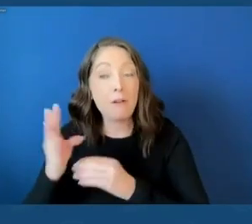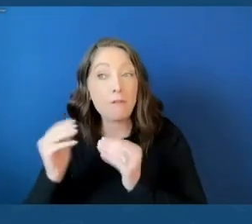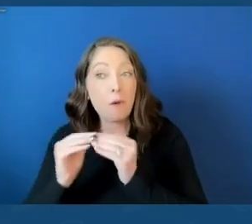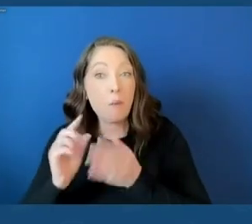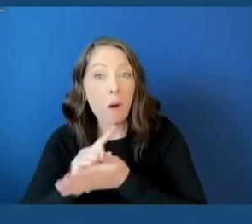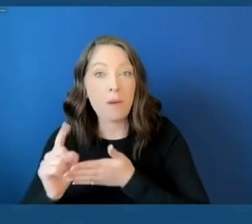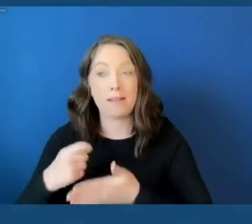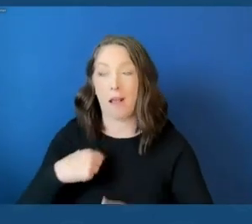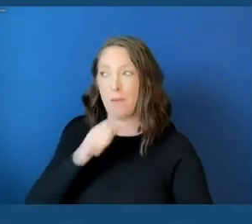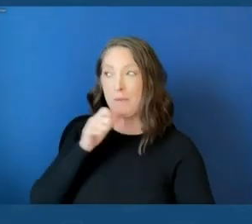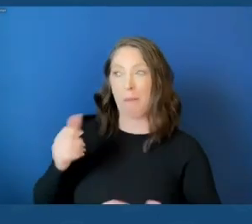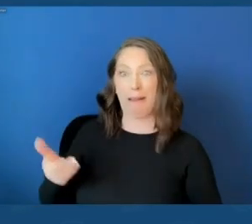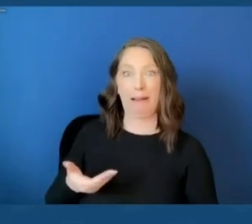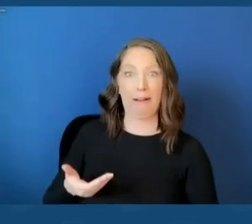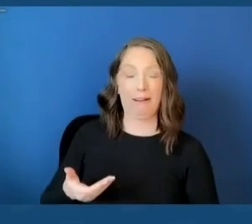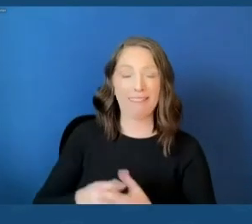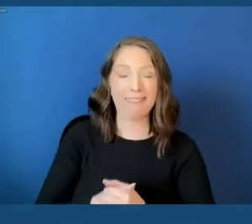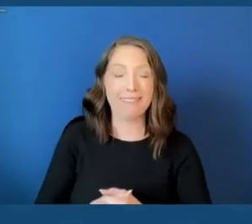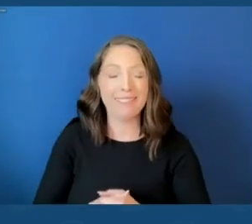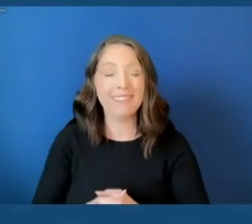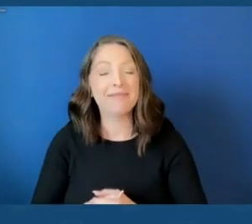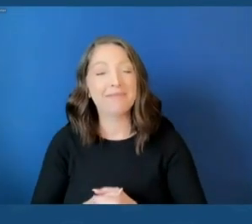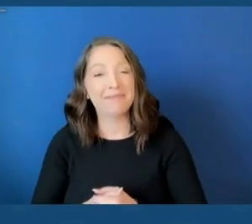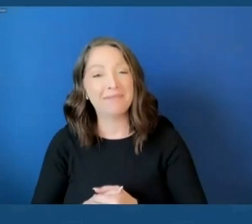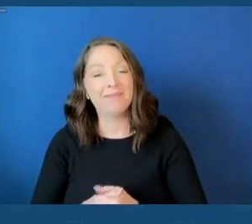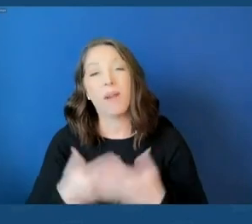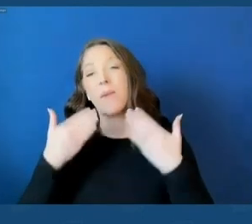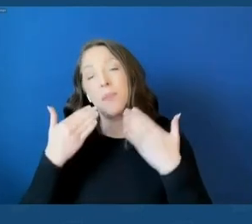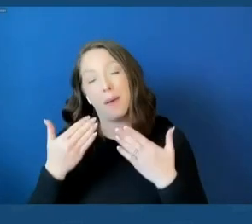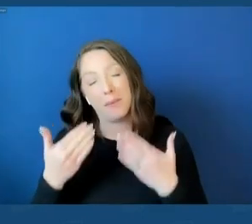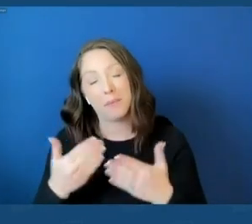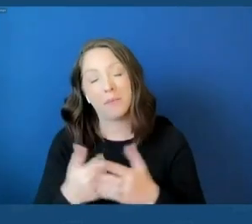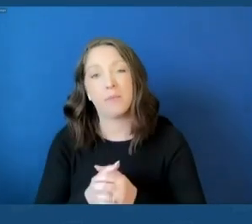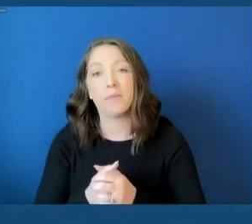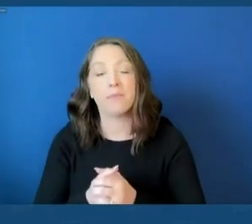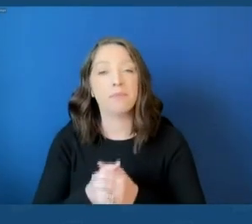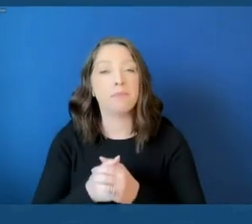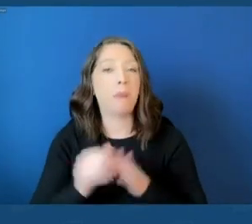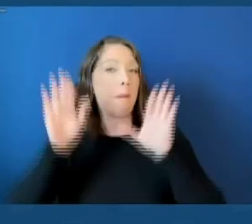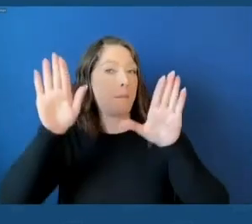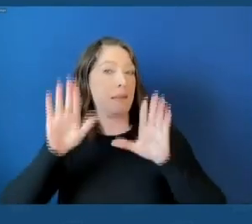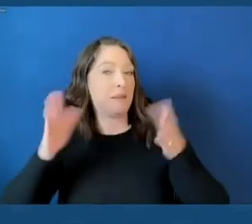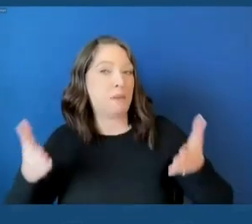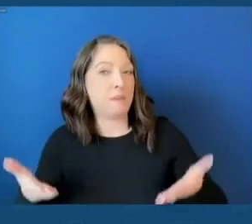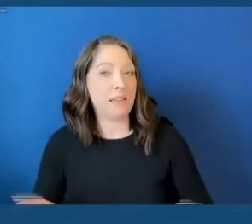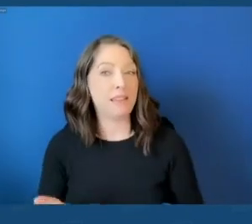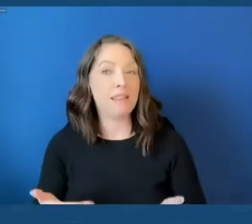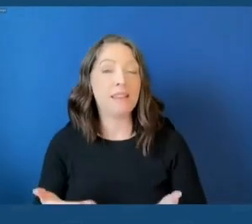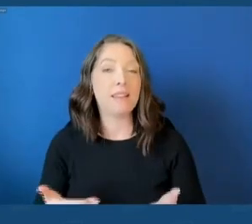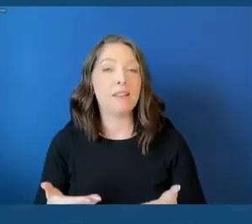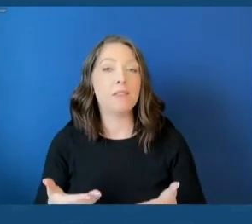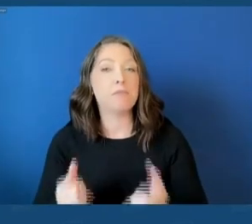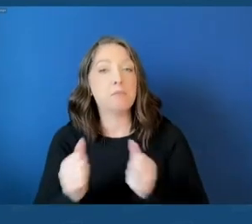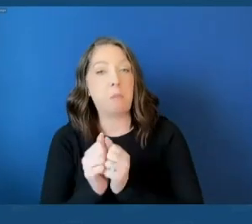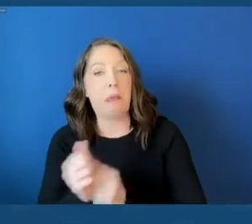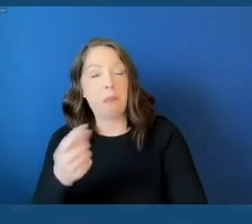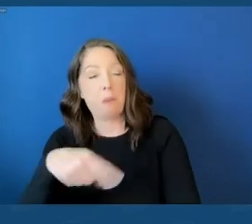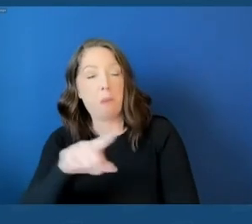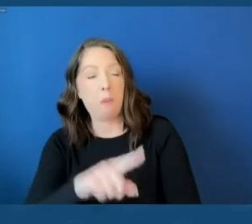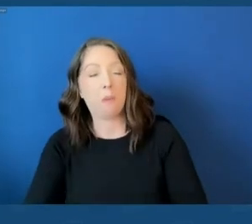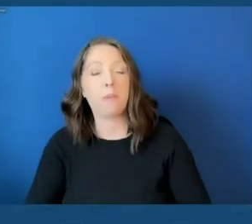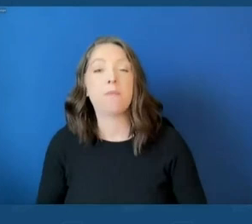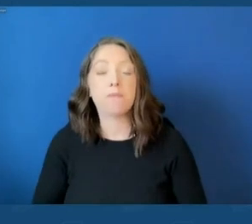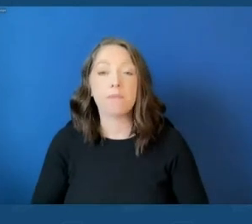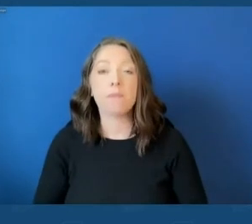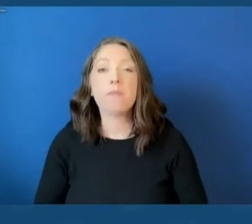here. So thank you very much. It is great to be here with everybody. It is